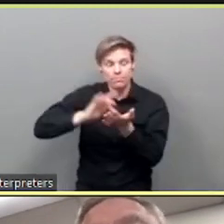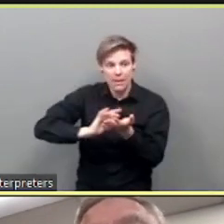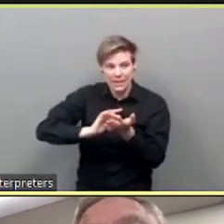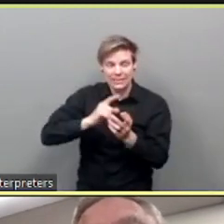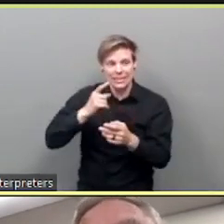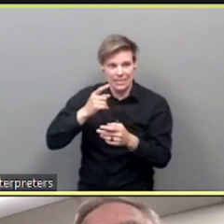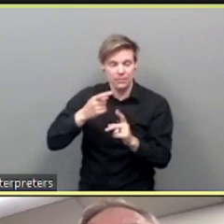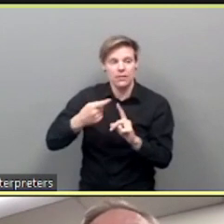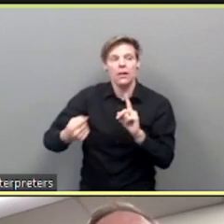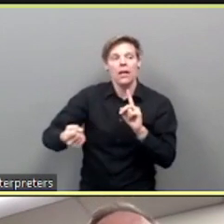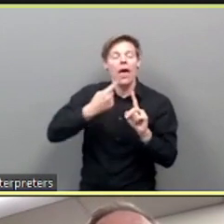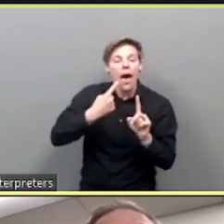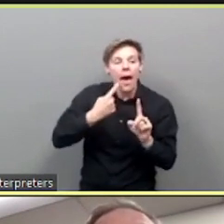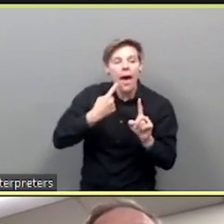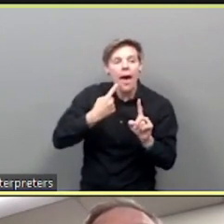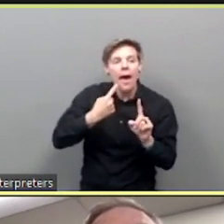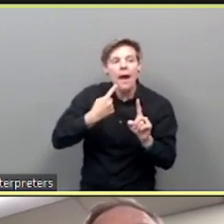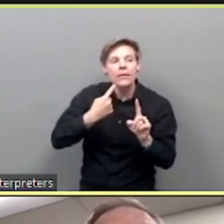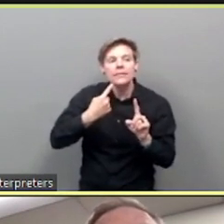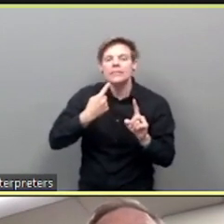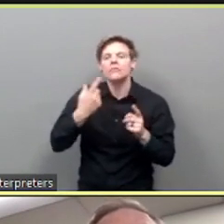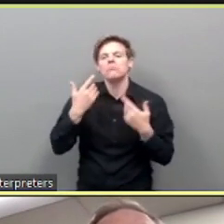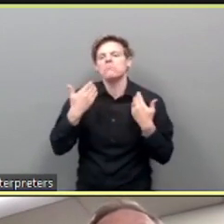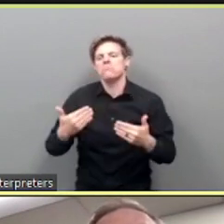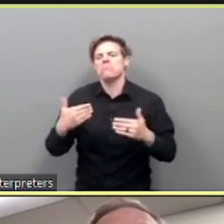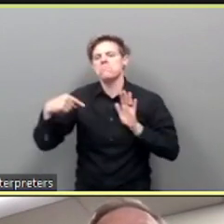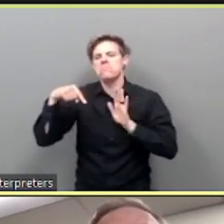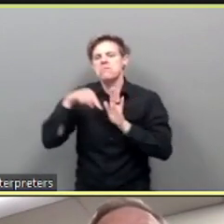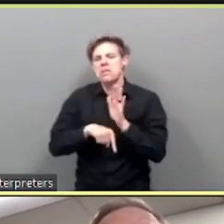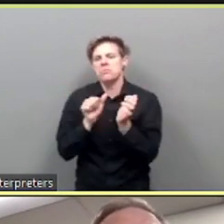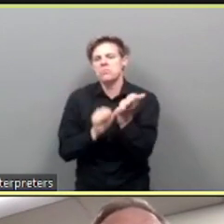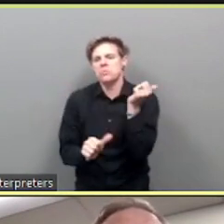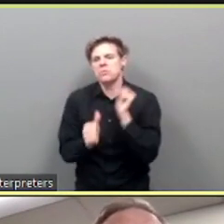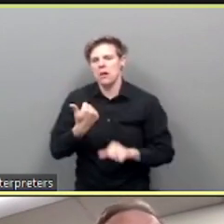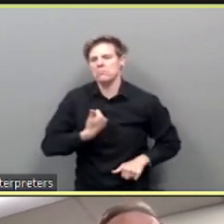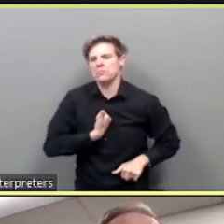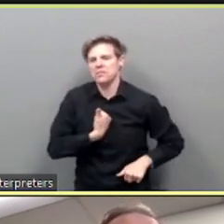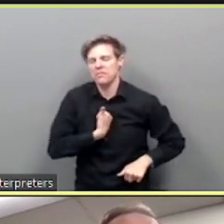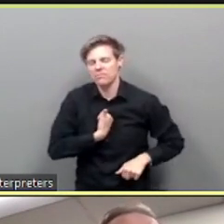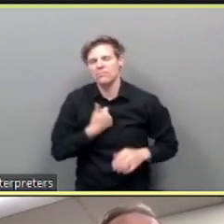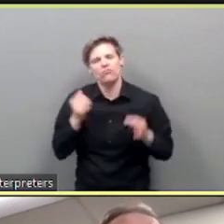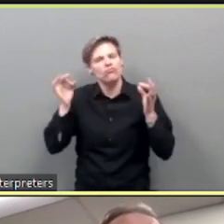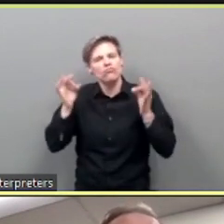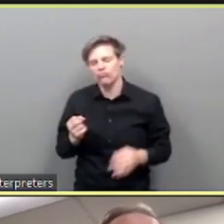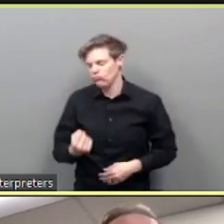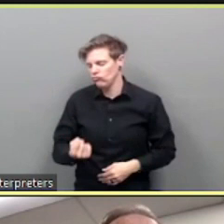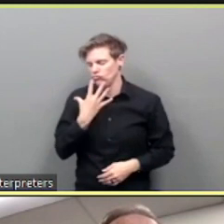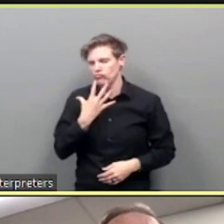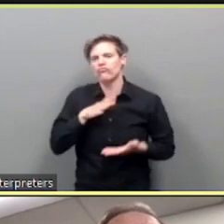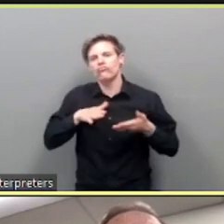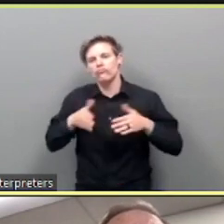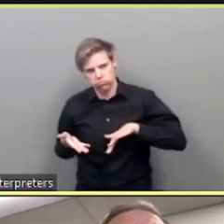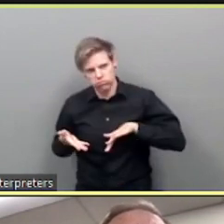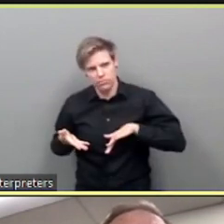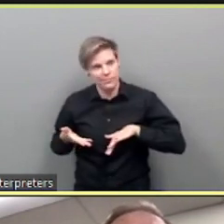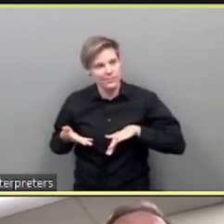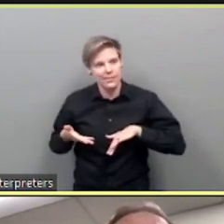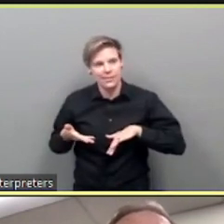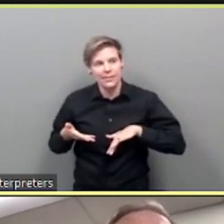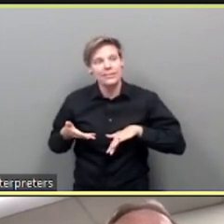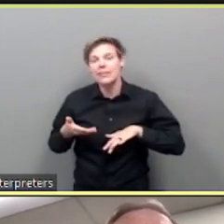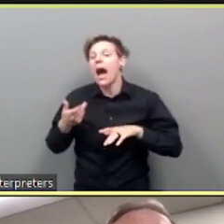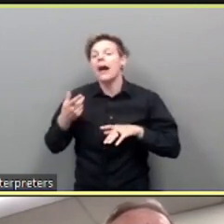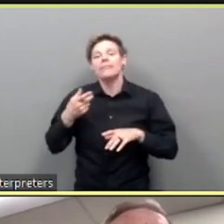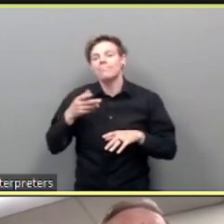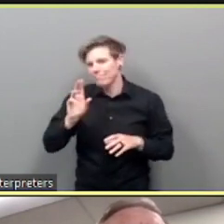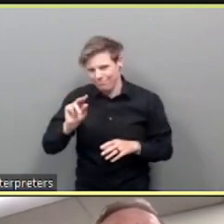a suicide attempt in our state. It was not successful, thankfully, for that person. A little bit more data breakdown. We don't